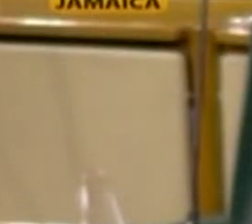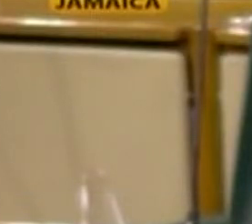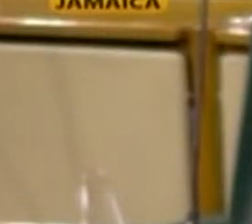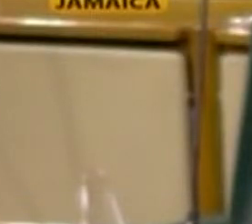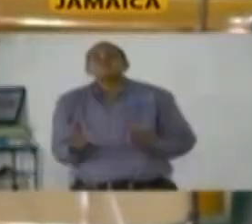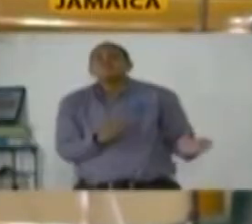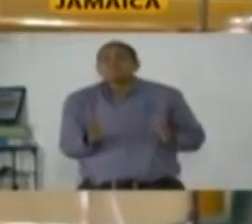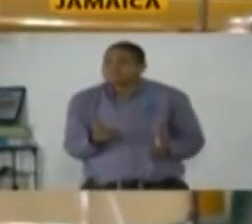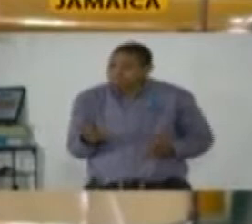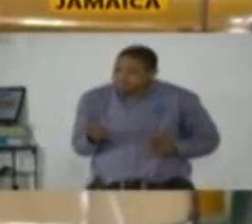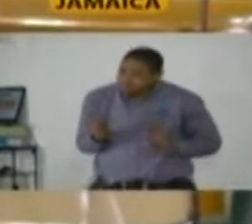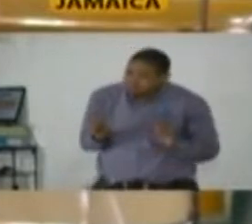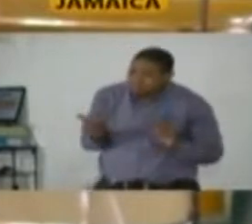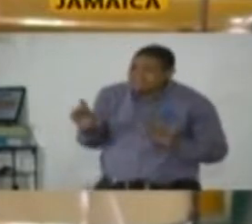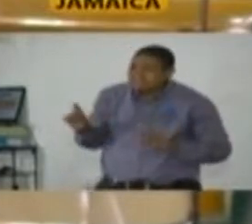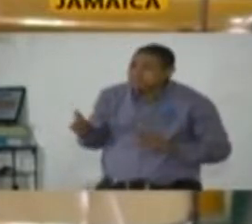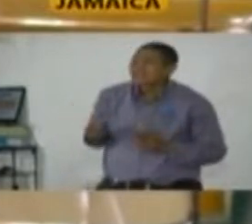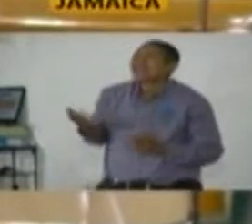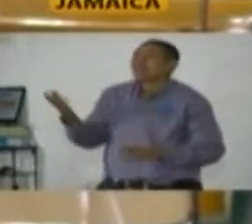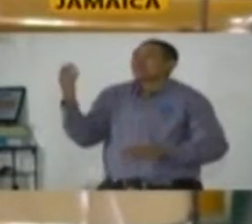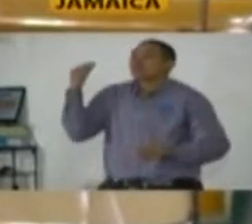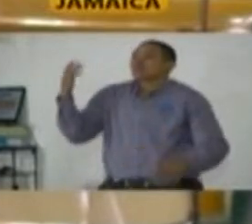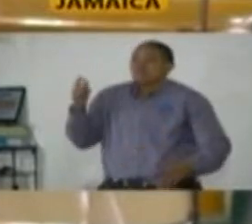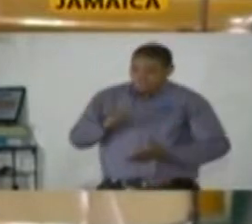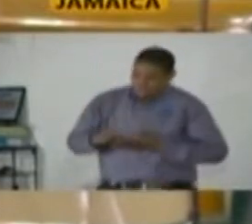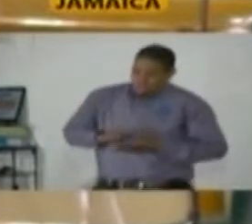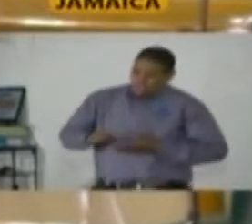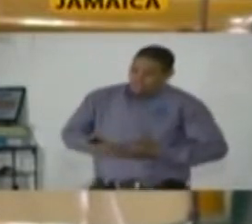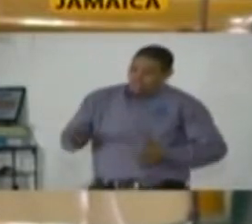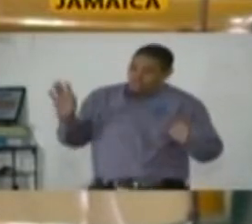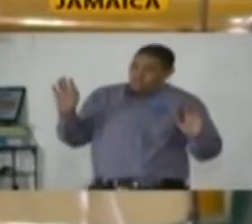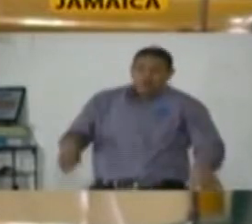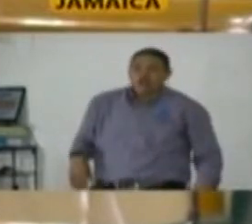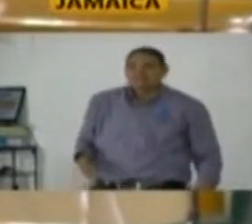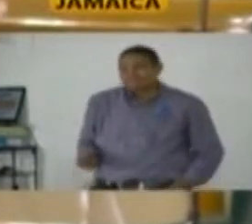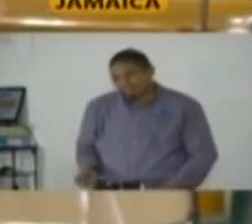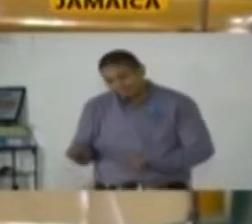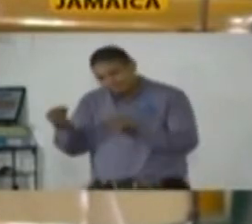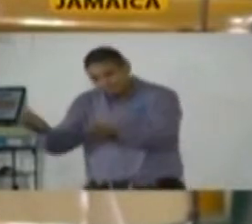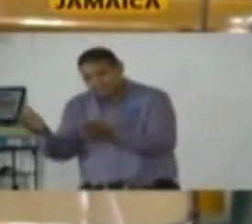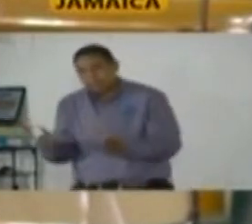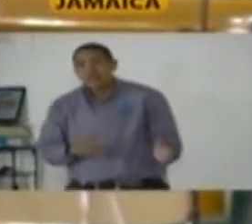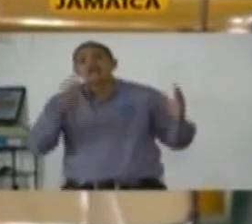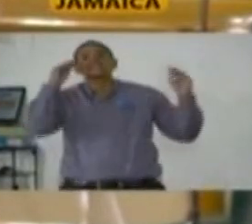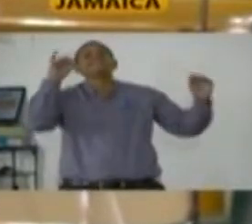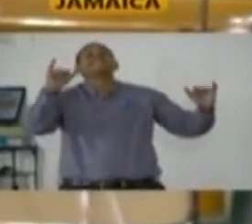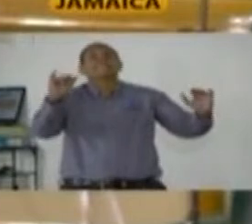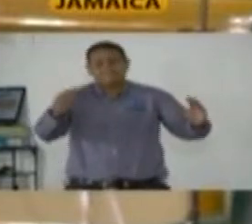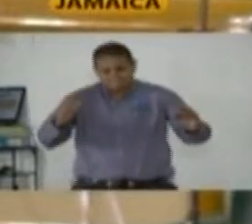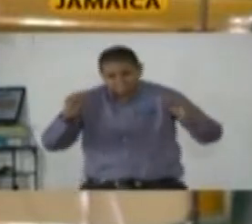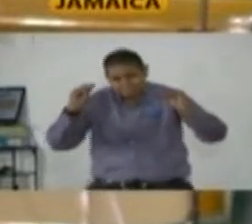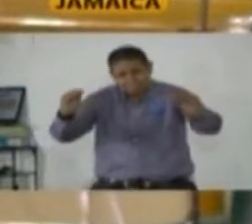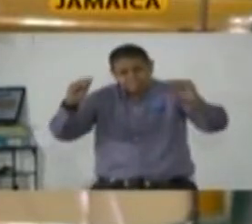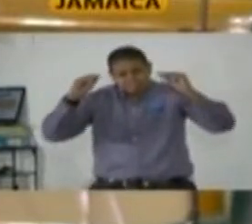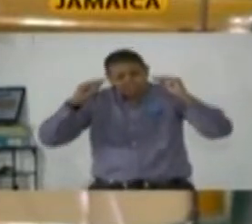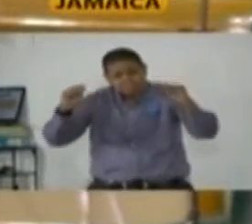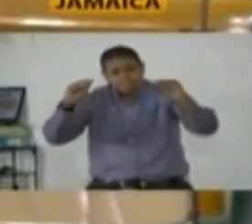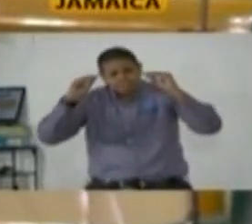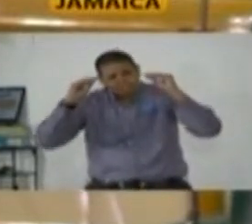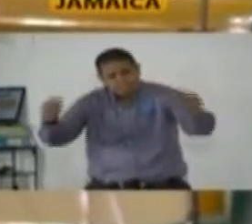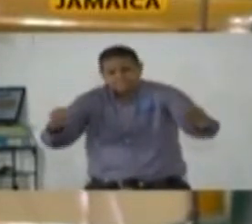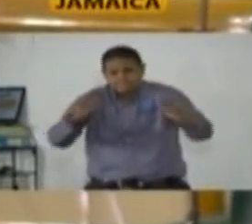the administrative demands on our teachers. This will give teachers more time to focus on customized learning